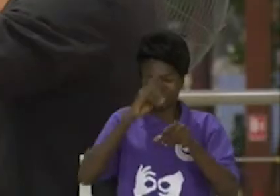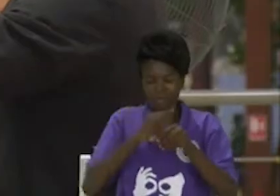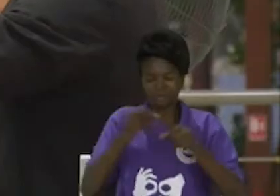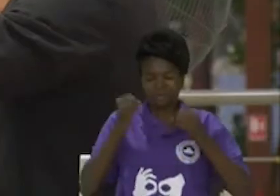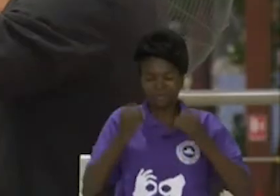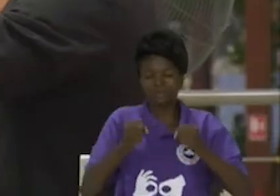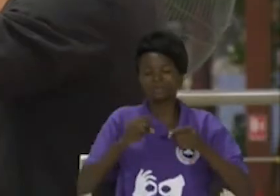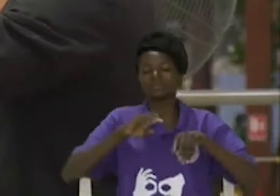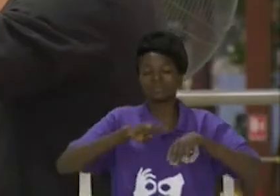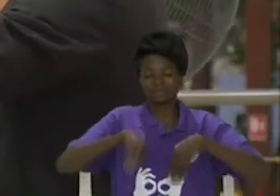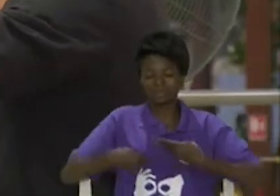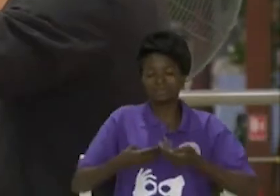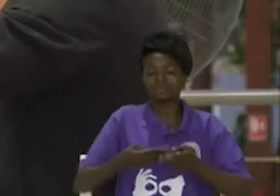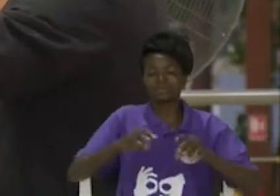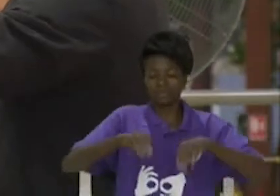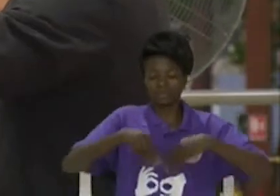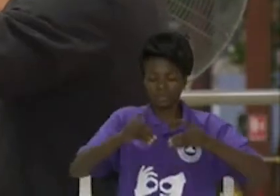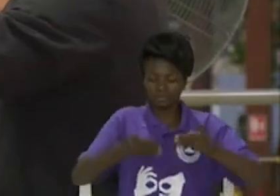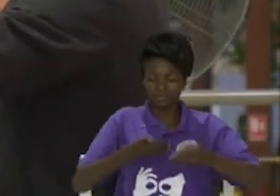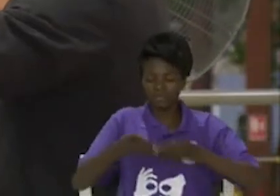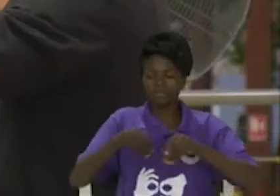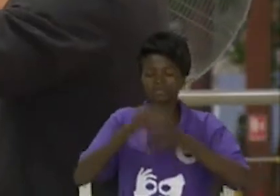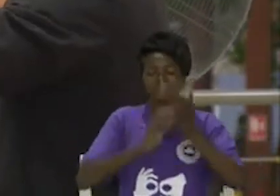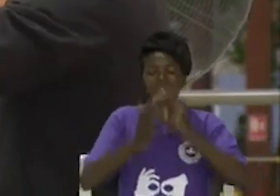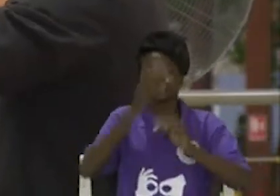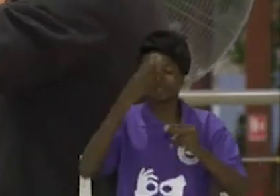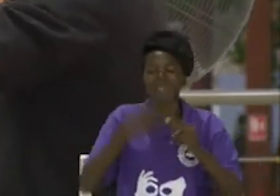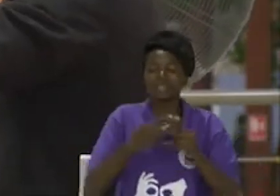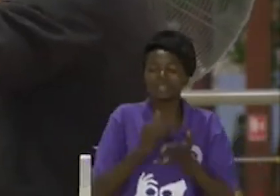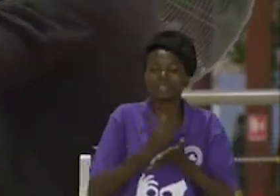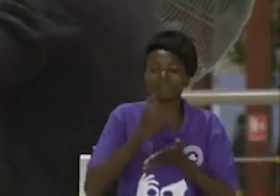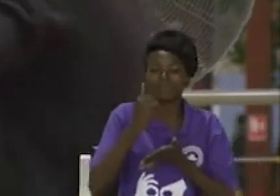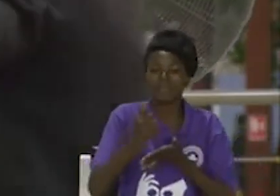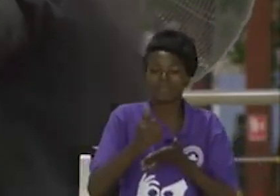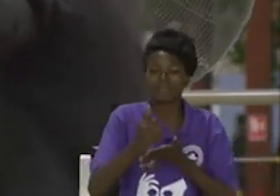into higher realms of dominion. In the mighty name of Jesus.